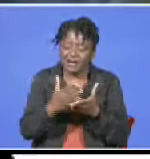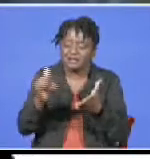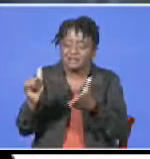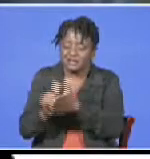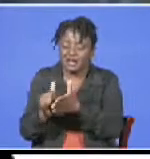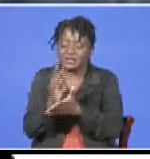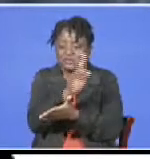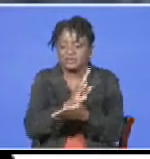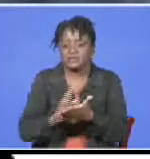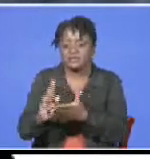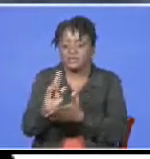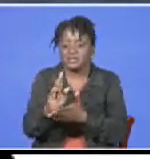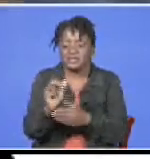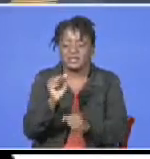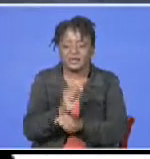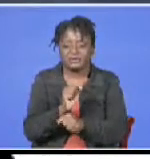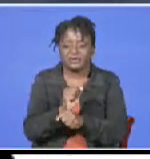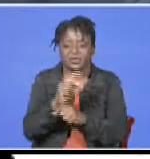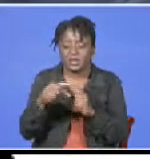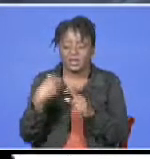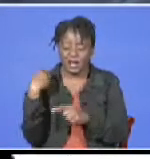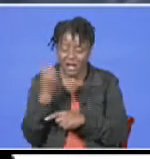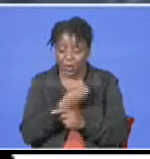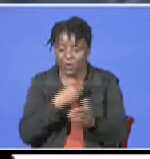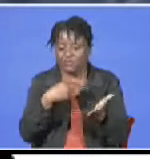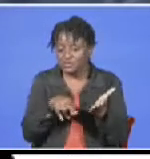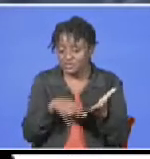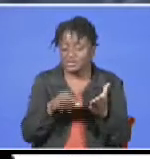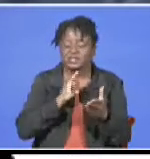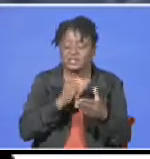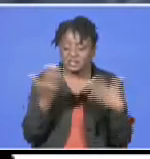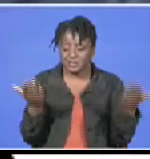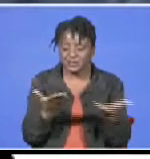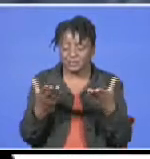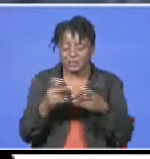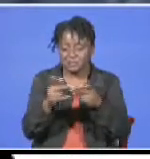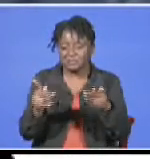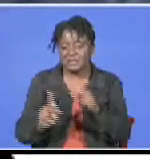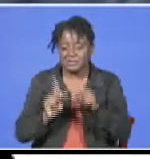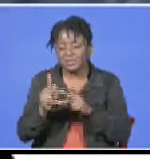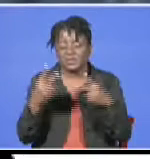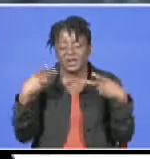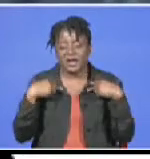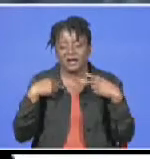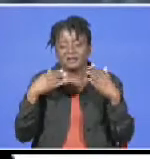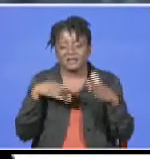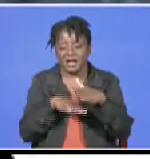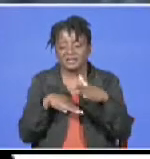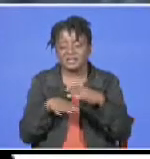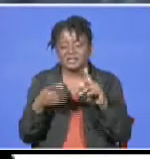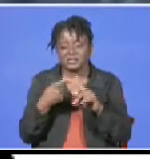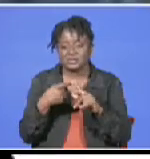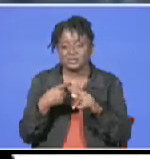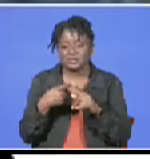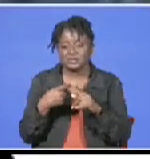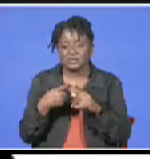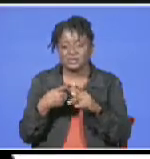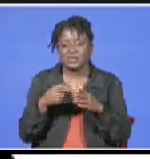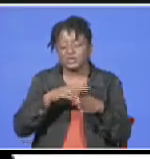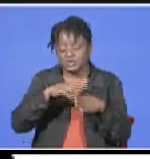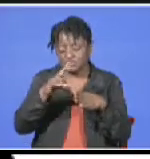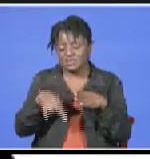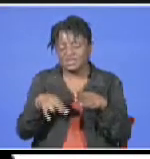And so when our research is available, the public will also have access to the findings of that